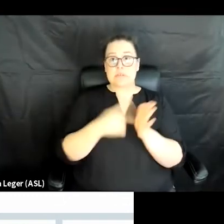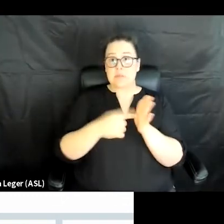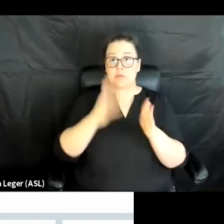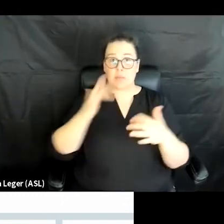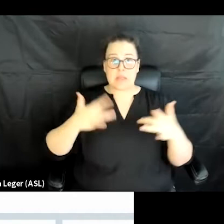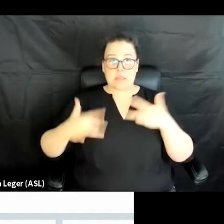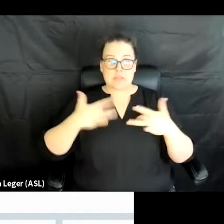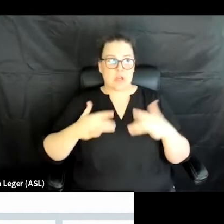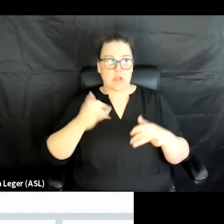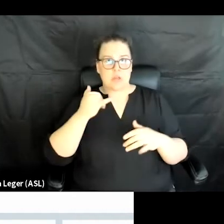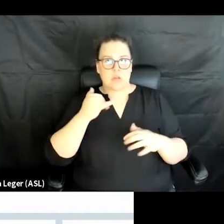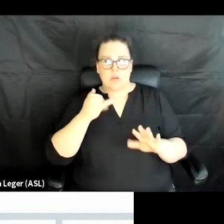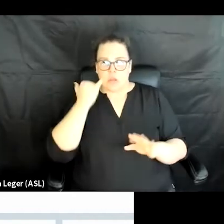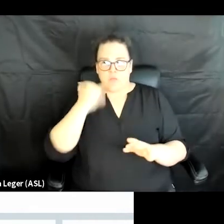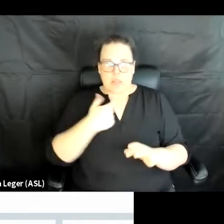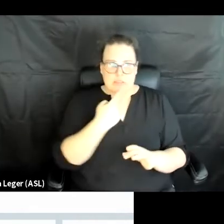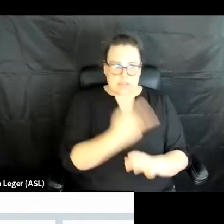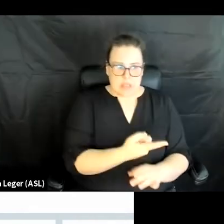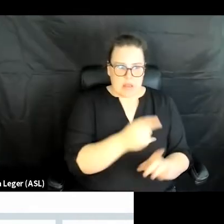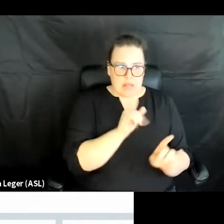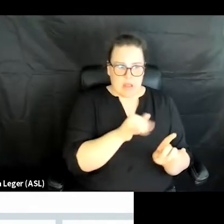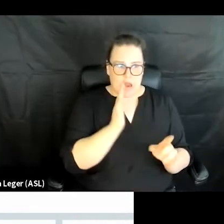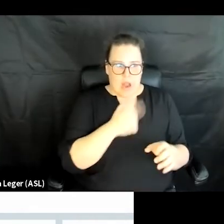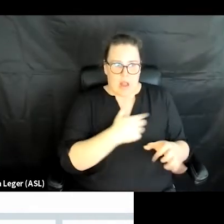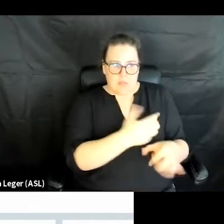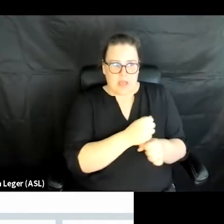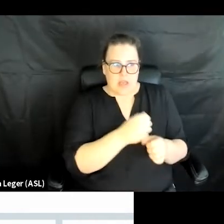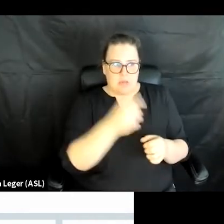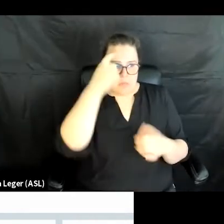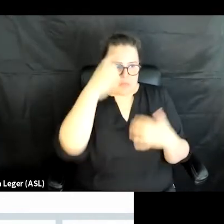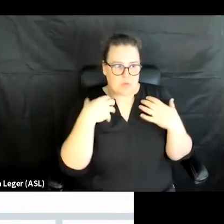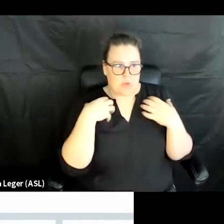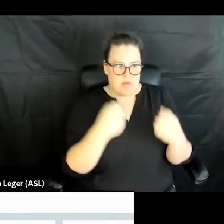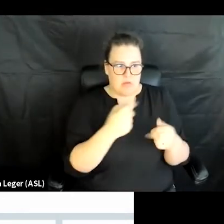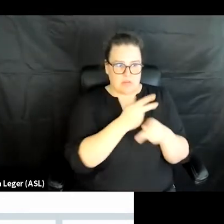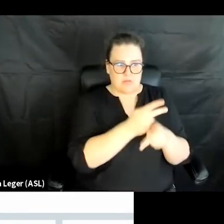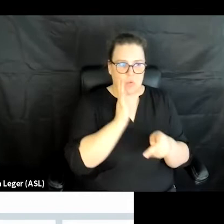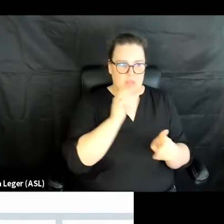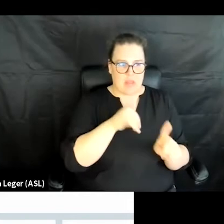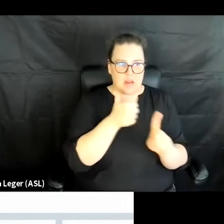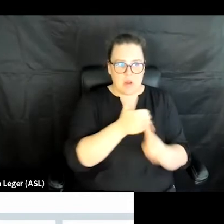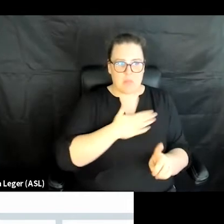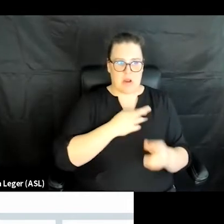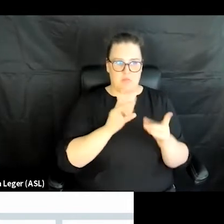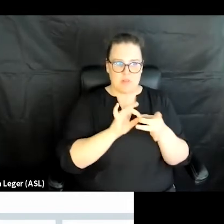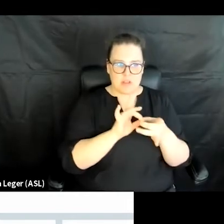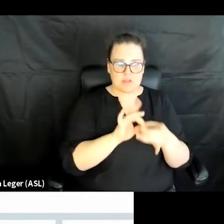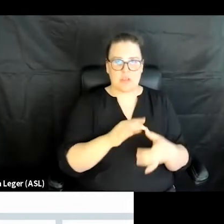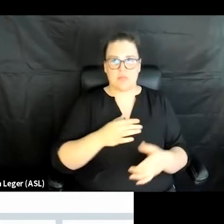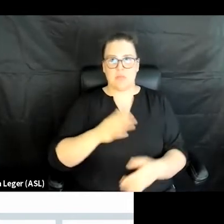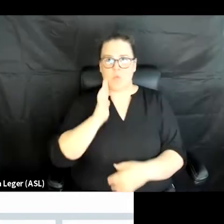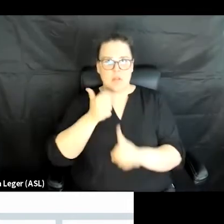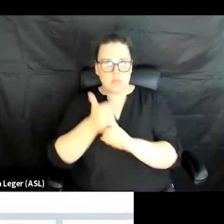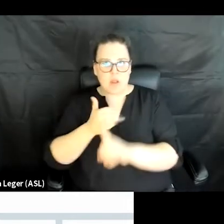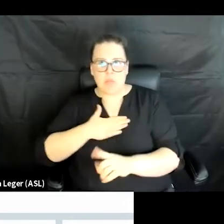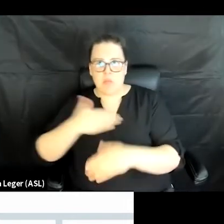mental health services, is that going to impact my relationship on a personal note? Is that going to impact my performance at work and things like